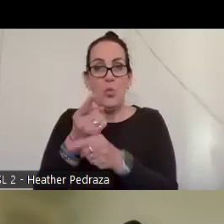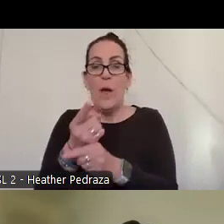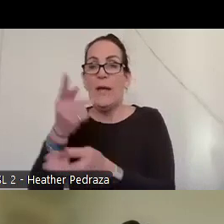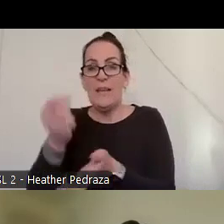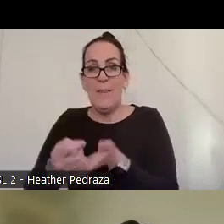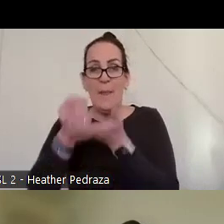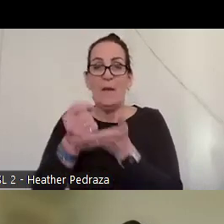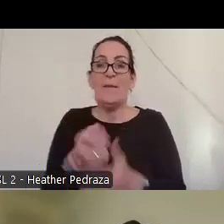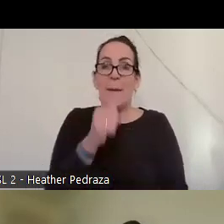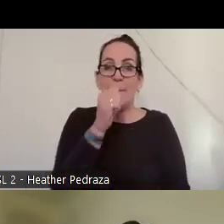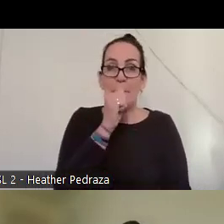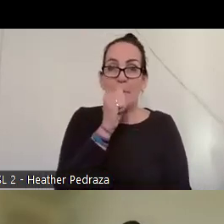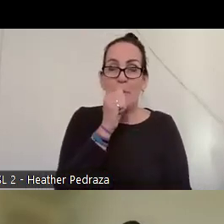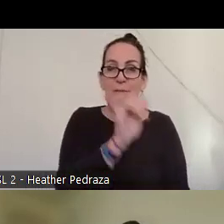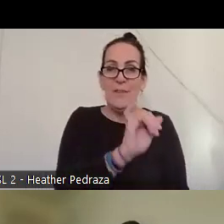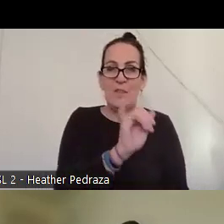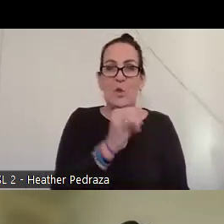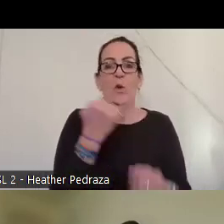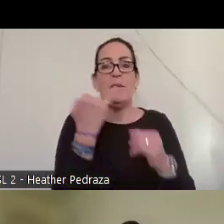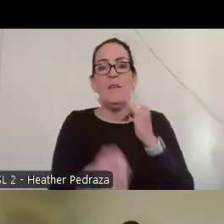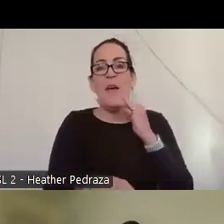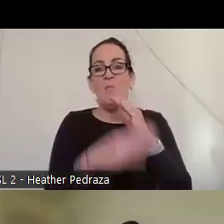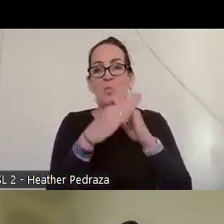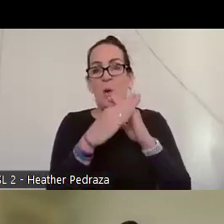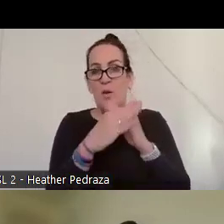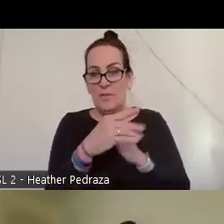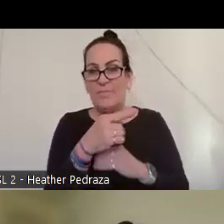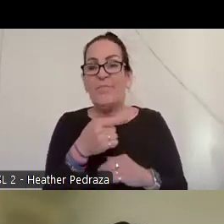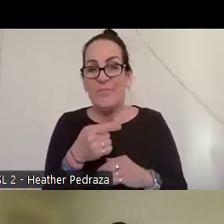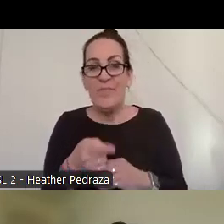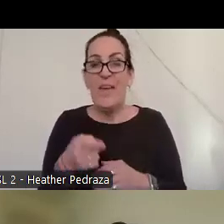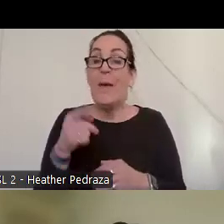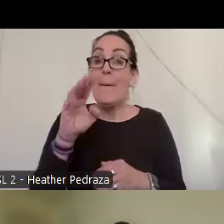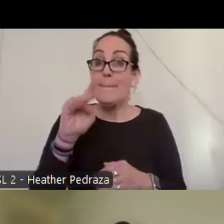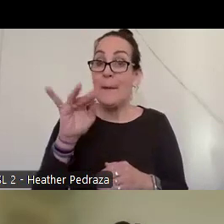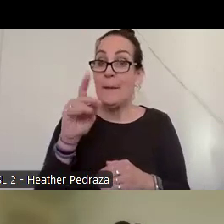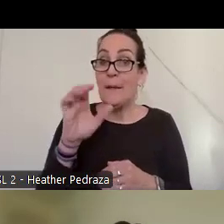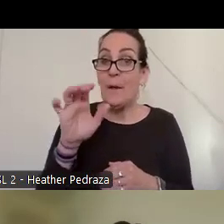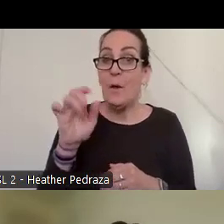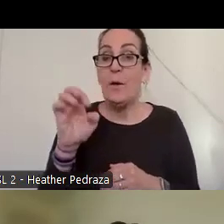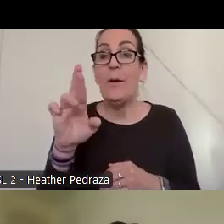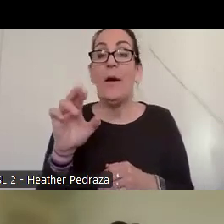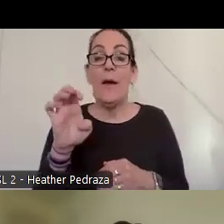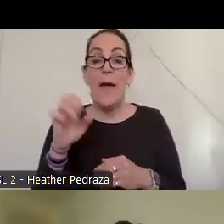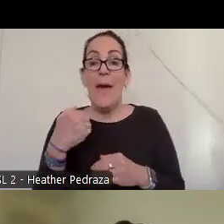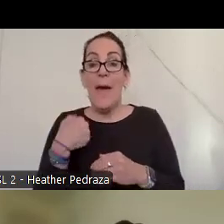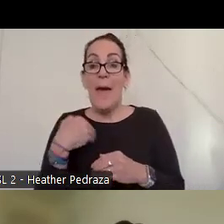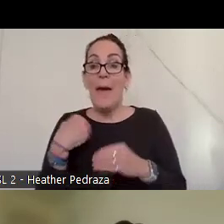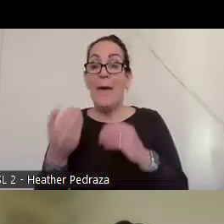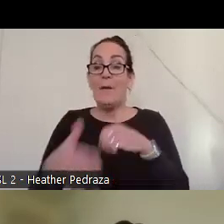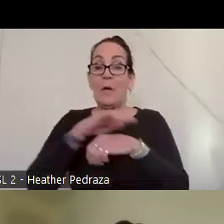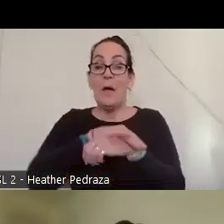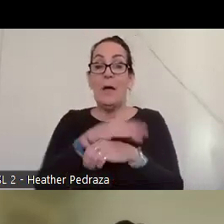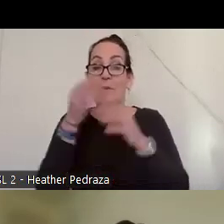last barriers for access to care. I should note that Medicare has issued a coverage decision, so this